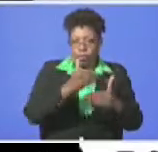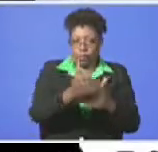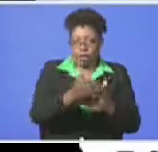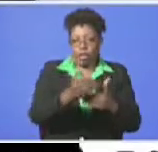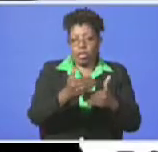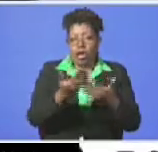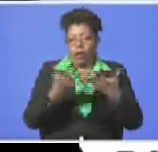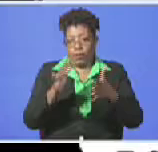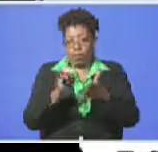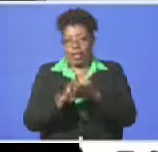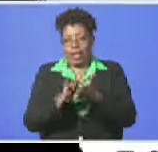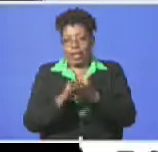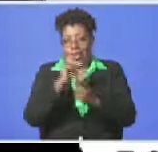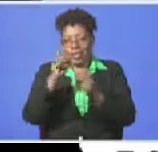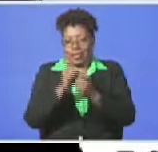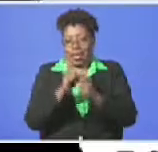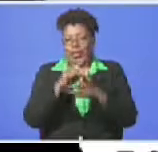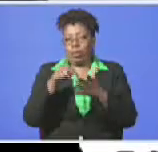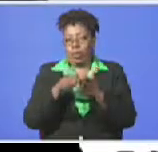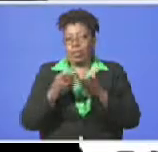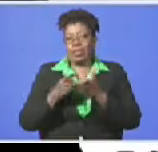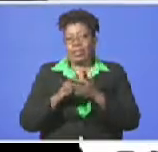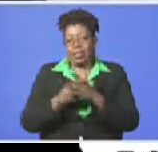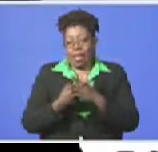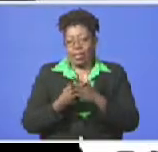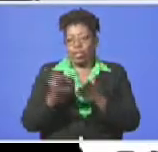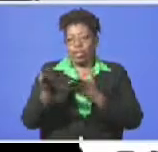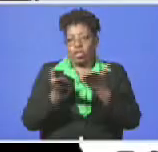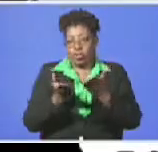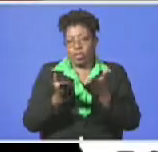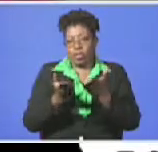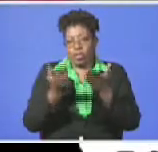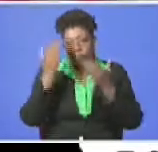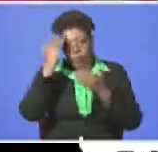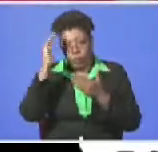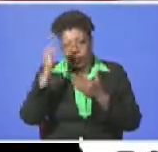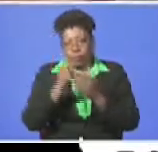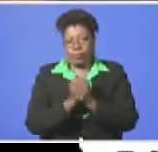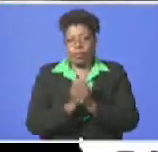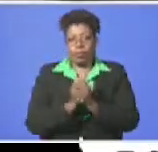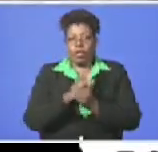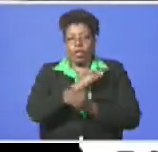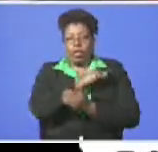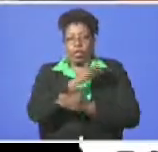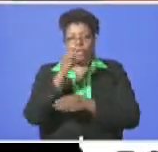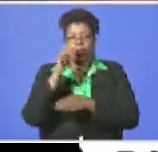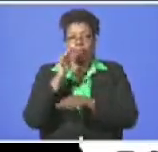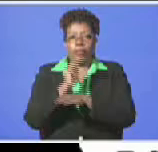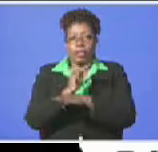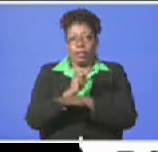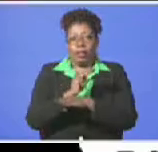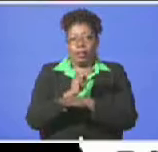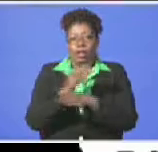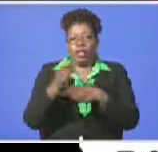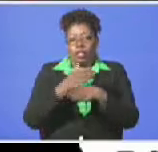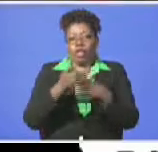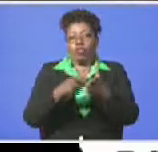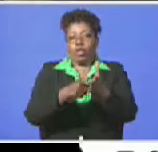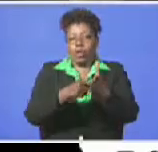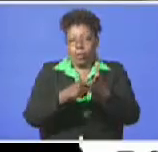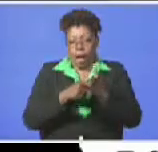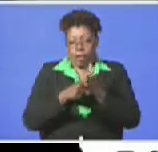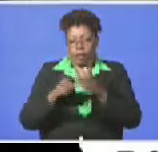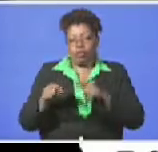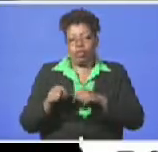path, but exactly when they will resume their service is anyone's guess. The Tourism Minister also provided an update on the new requirement